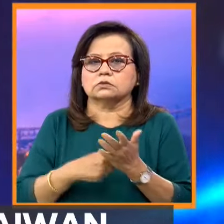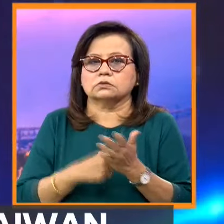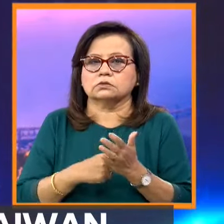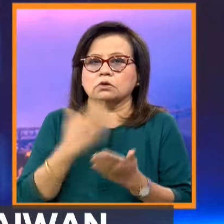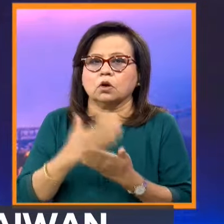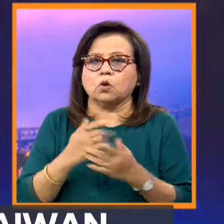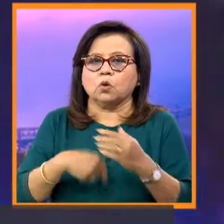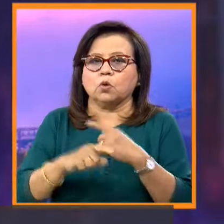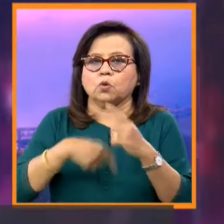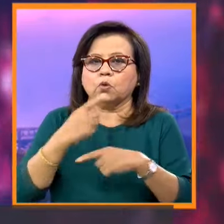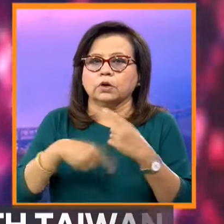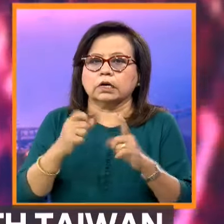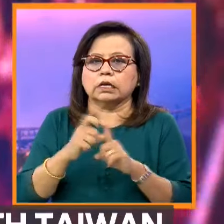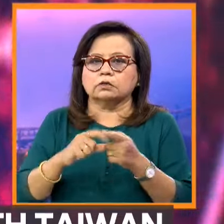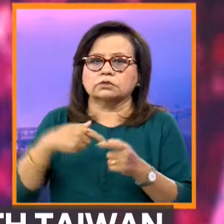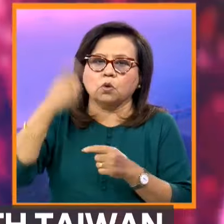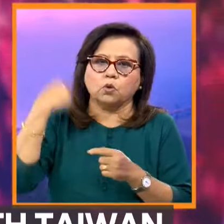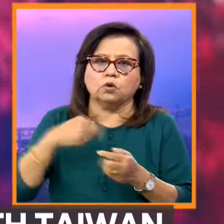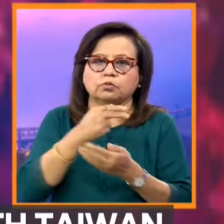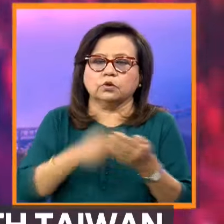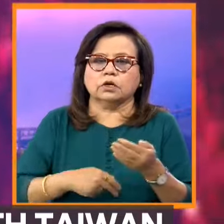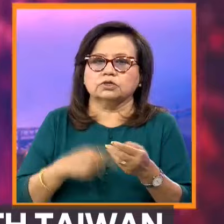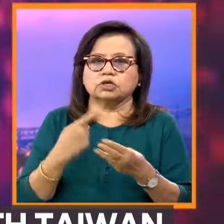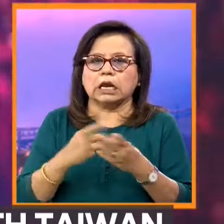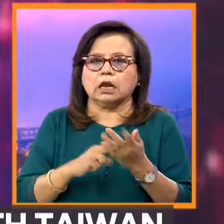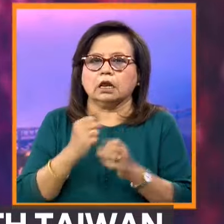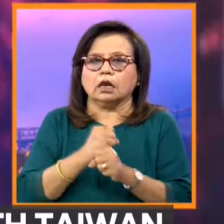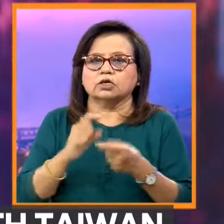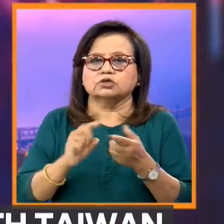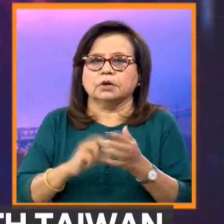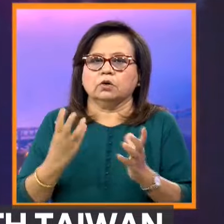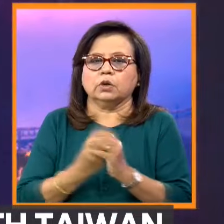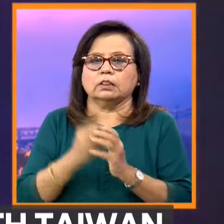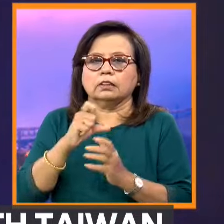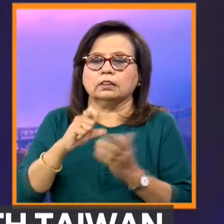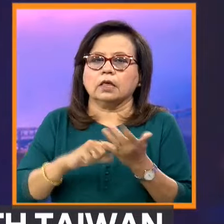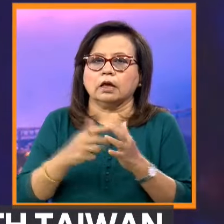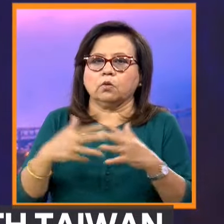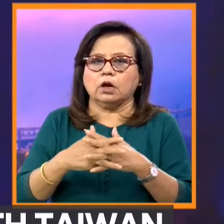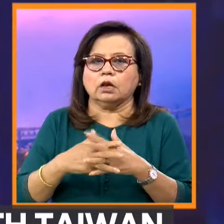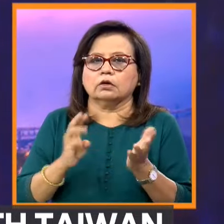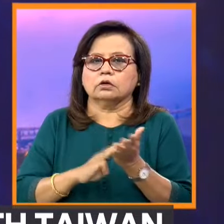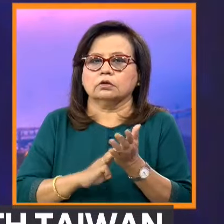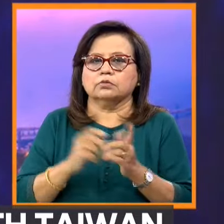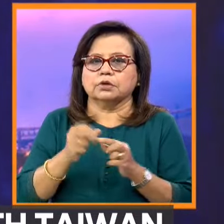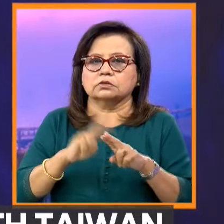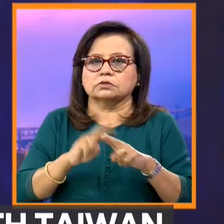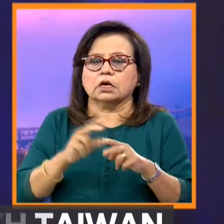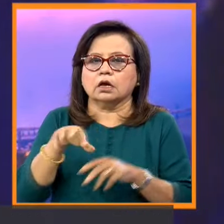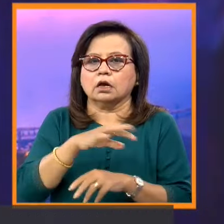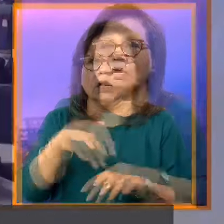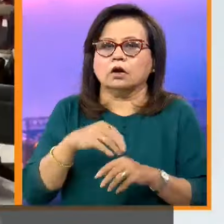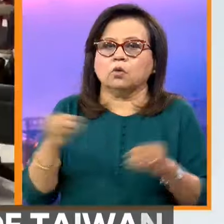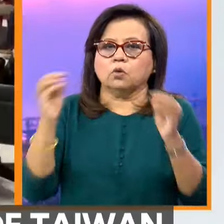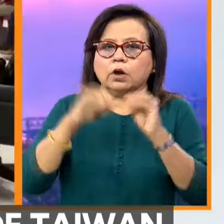regional bloc would continue a decades-old policy of engagement with Taiwan. Members of the Pacific Islands Forum, who